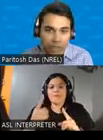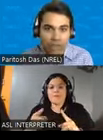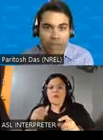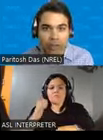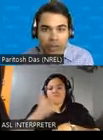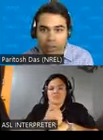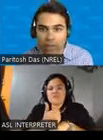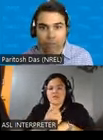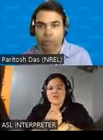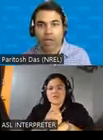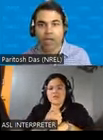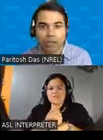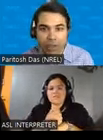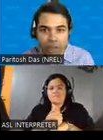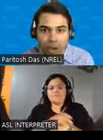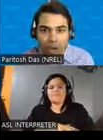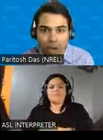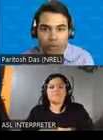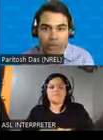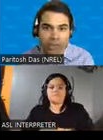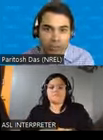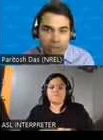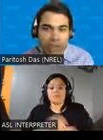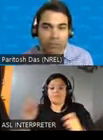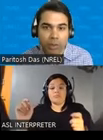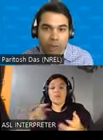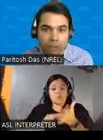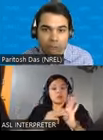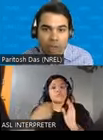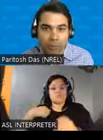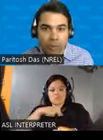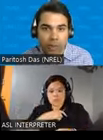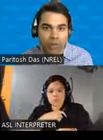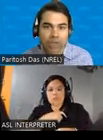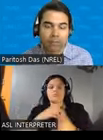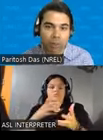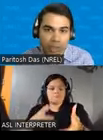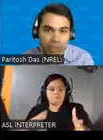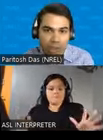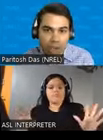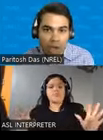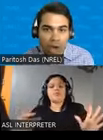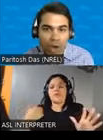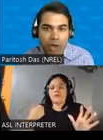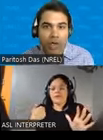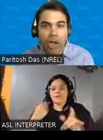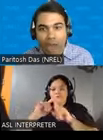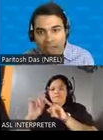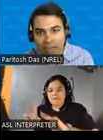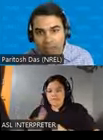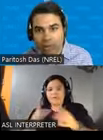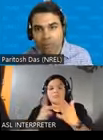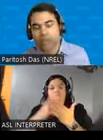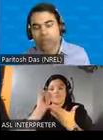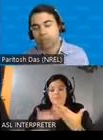are meaning here is that we are considering all transition period and permanent programs that are implemented or